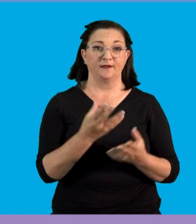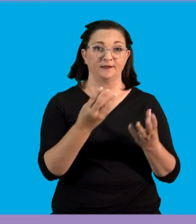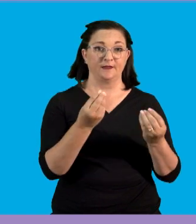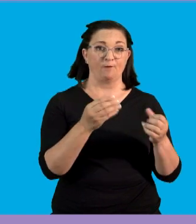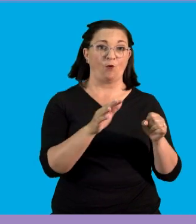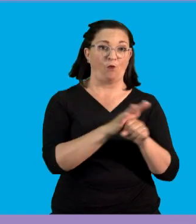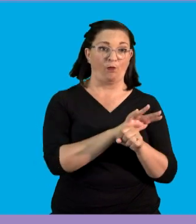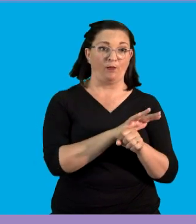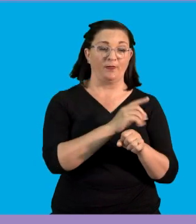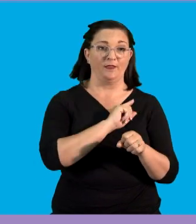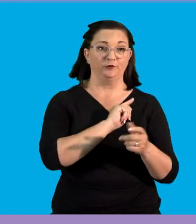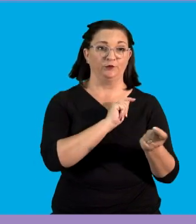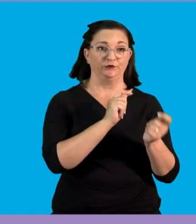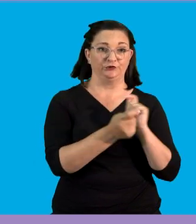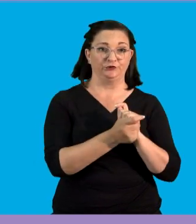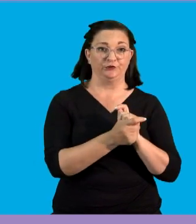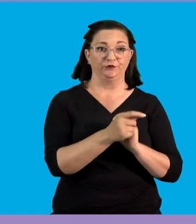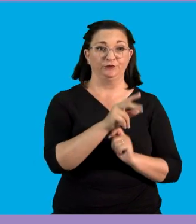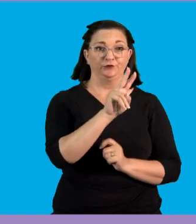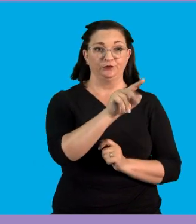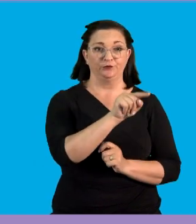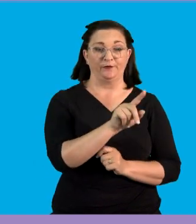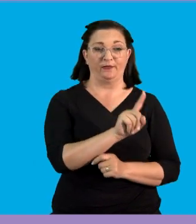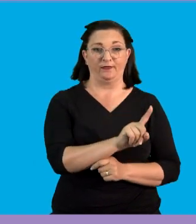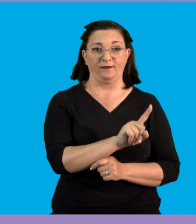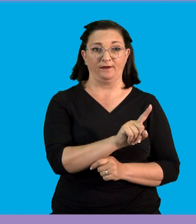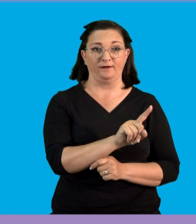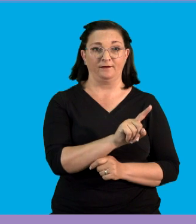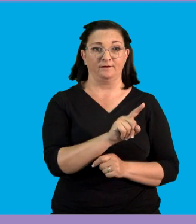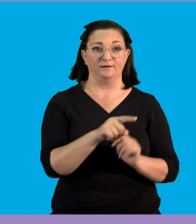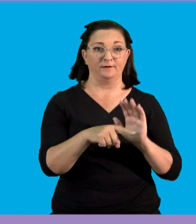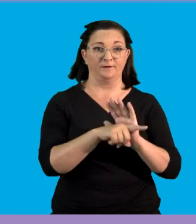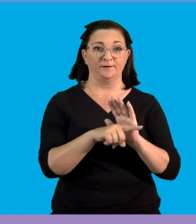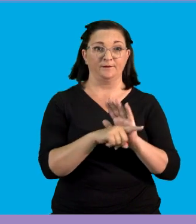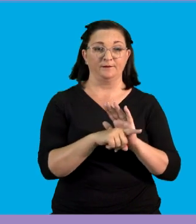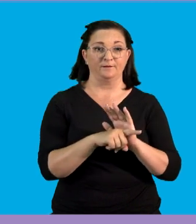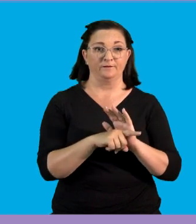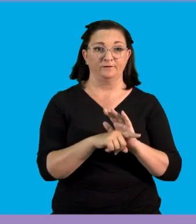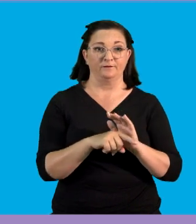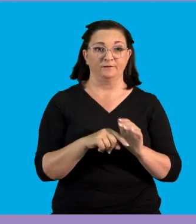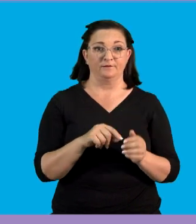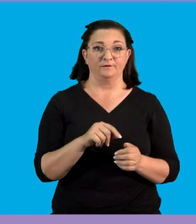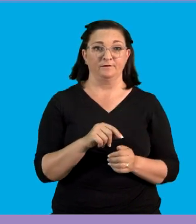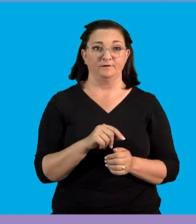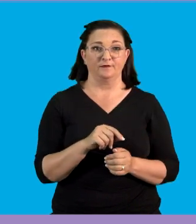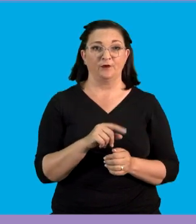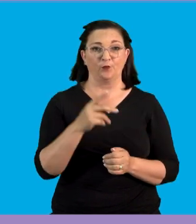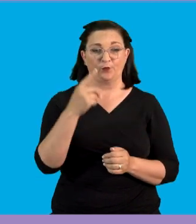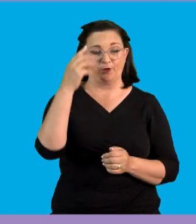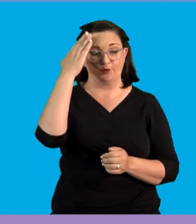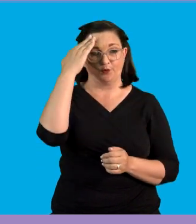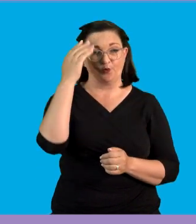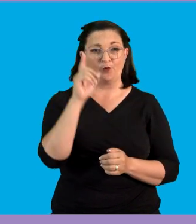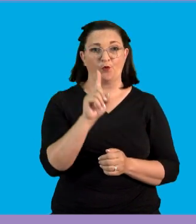with a whole number, we are going to change it into a fraction. And from that previous calculation, we know that 1 whole and